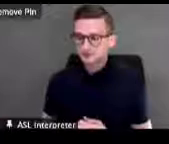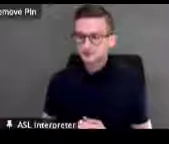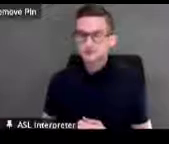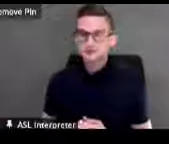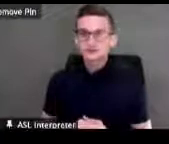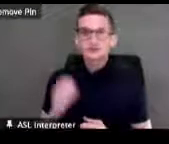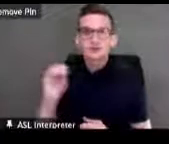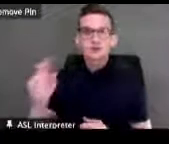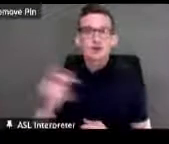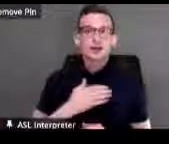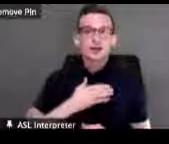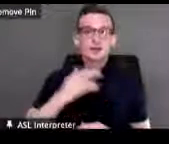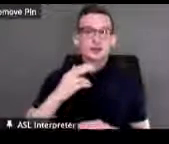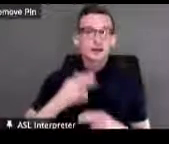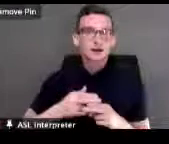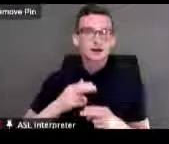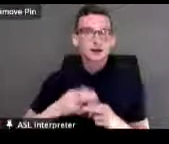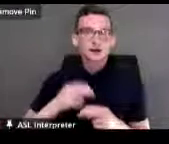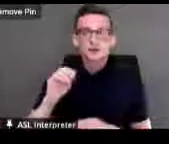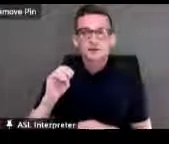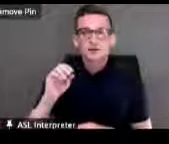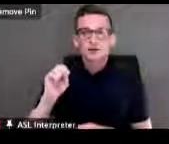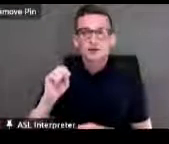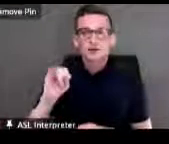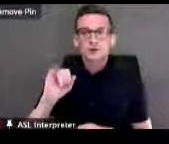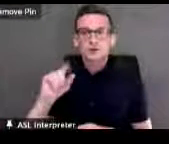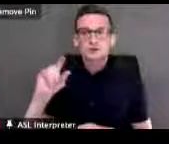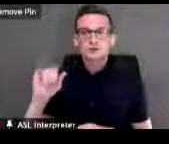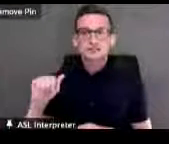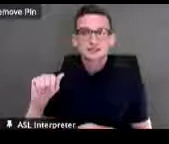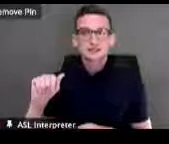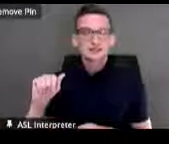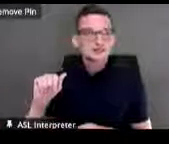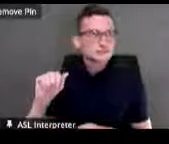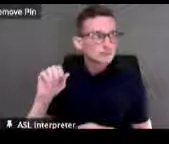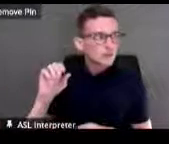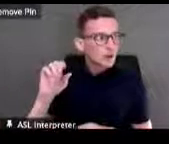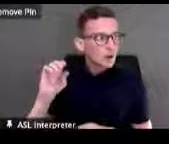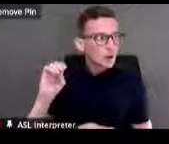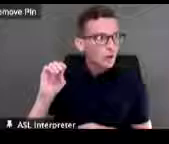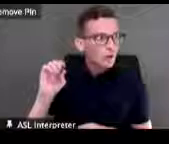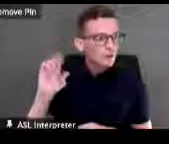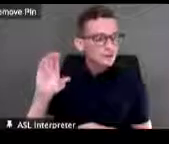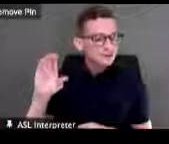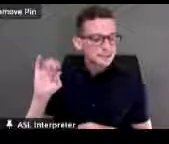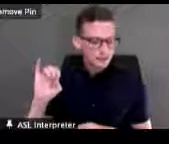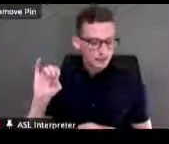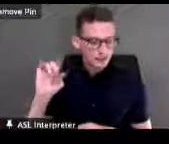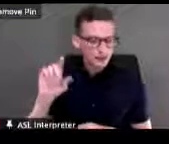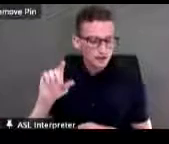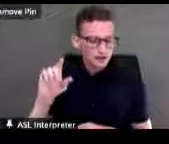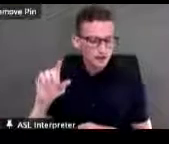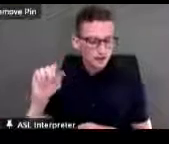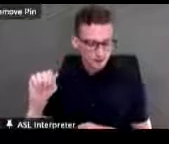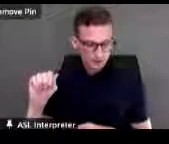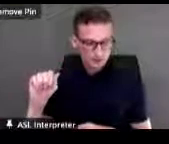Okay, my name is Ocilla Zeleny. That's Ocilla. Last name